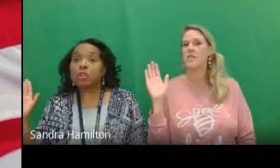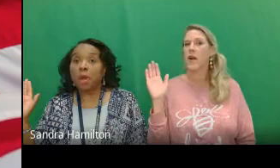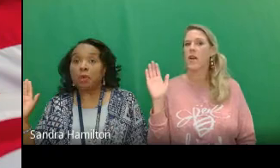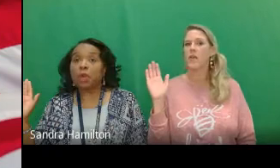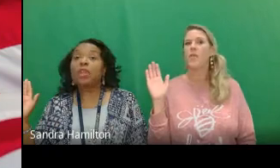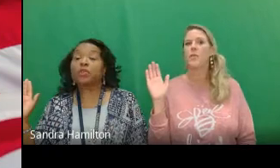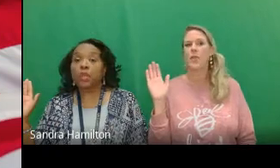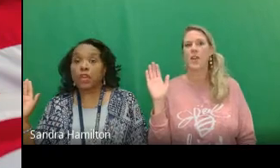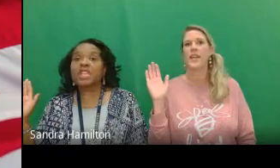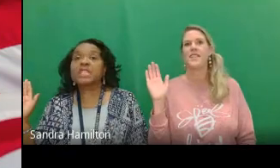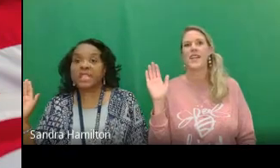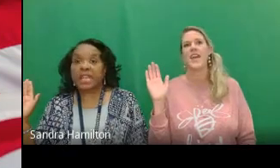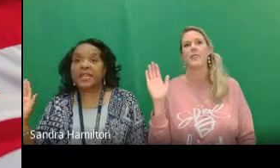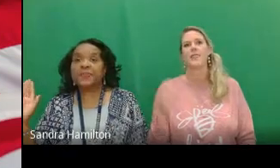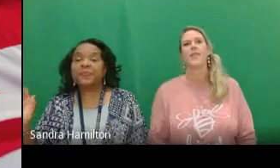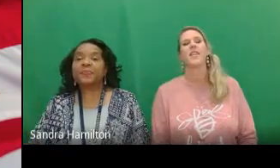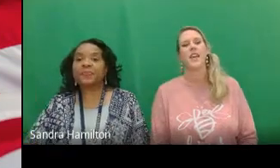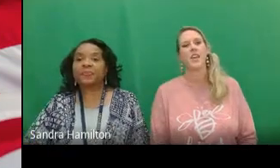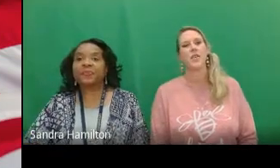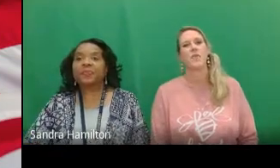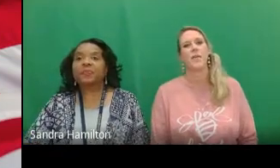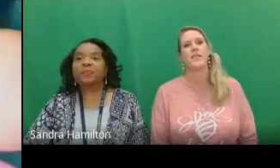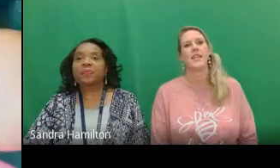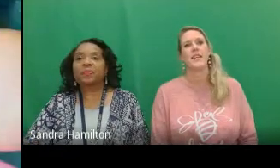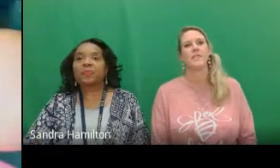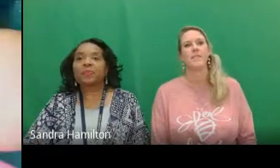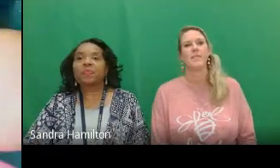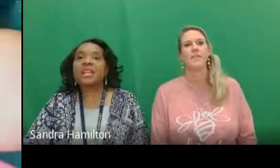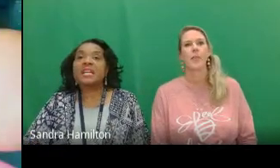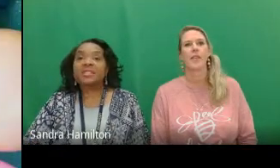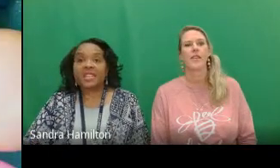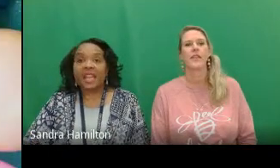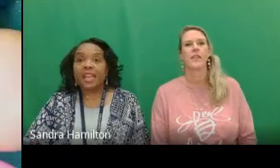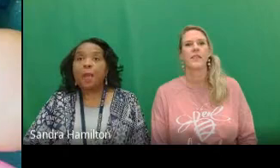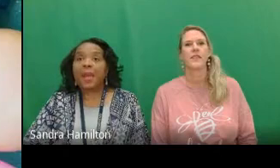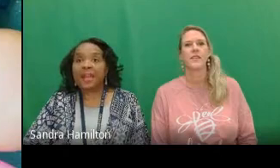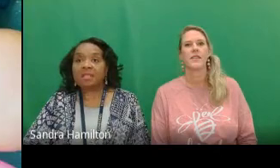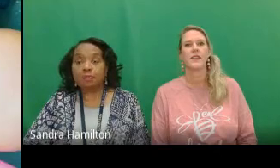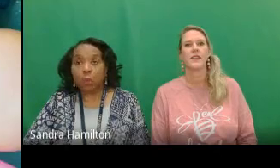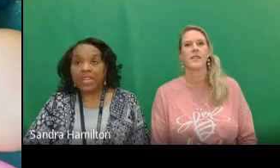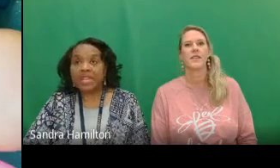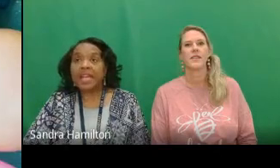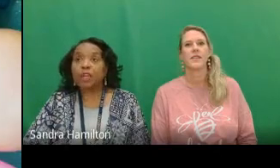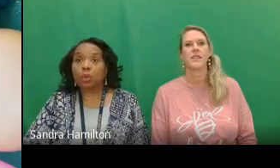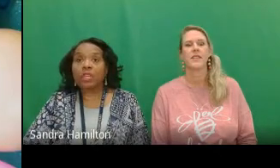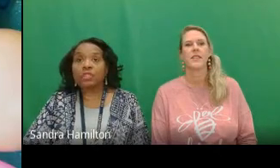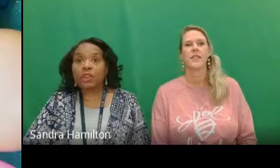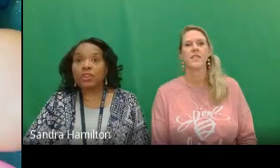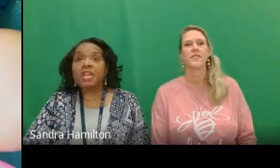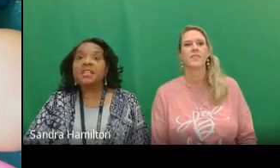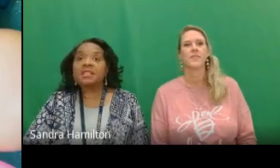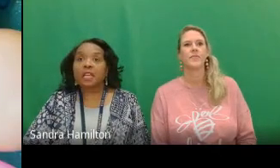focused on tomorrow through learning today. Thank you. You may be seated. Today, Paxton Boykin and